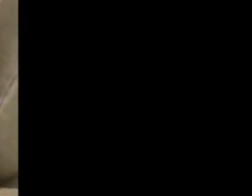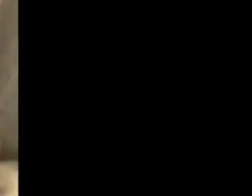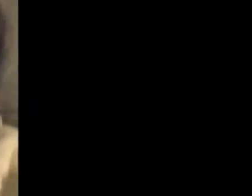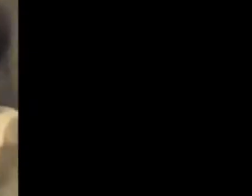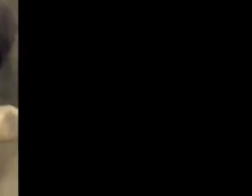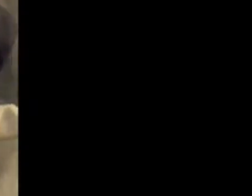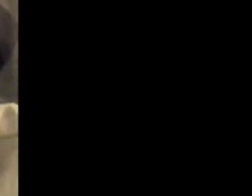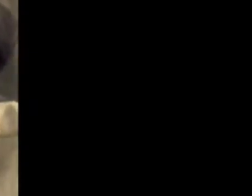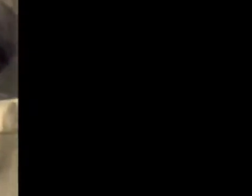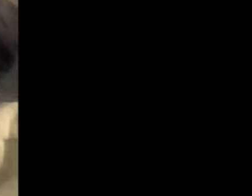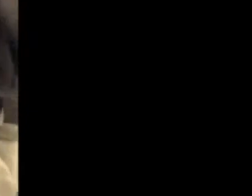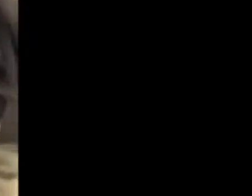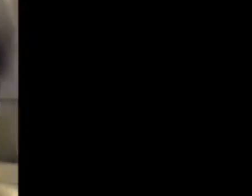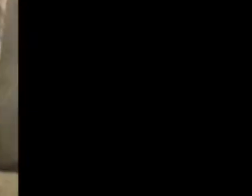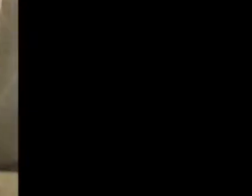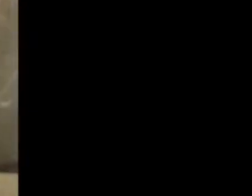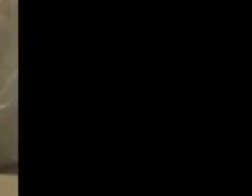77977.